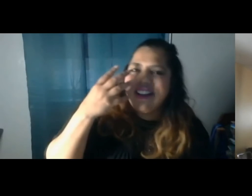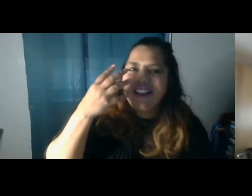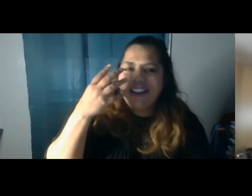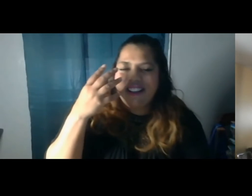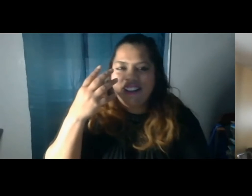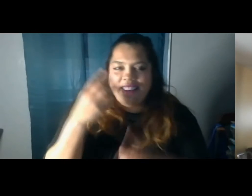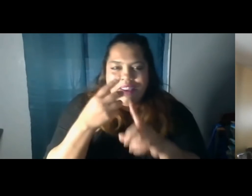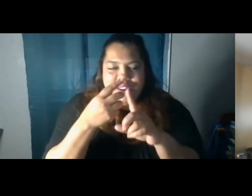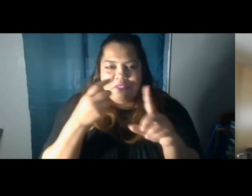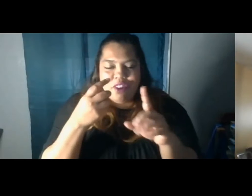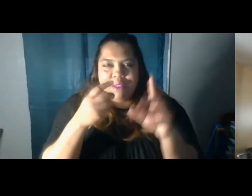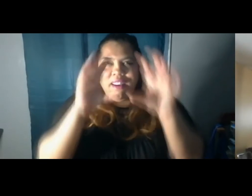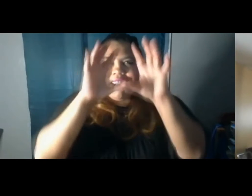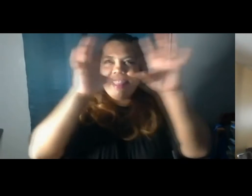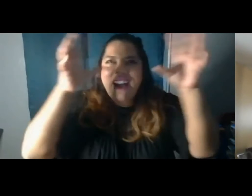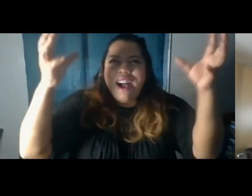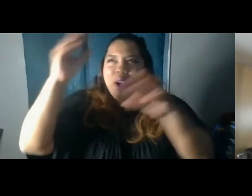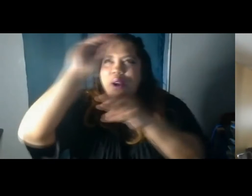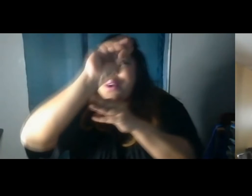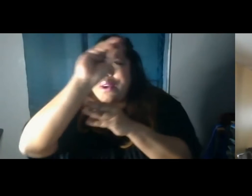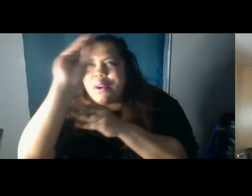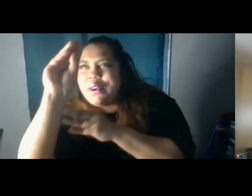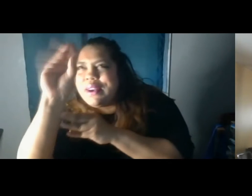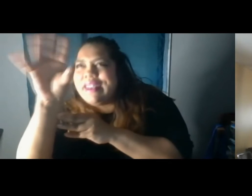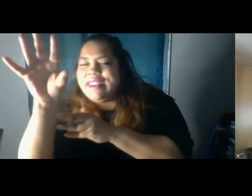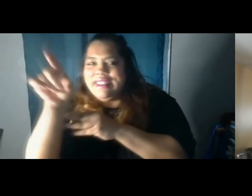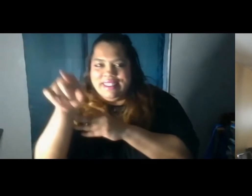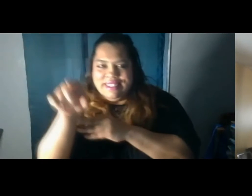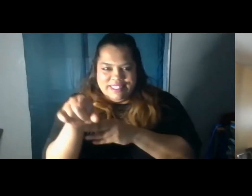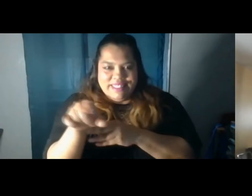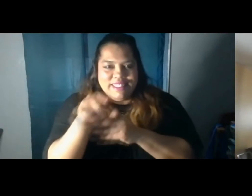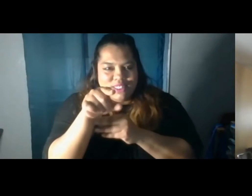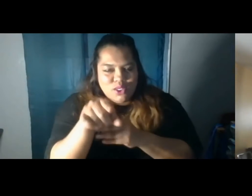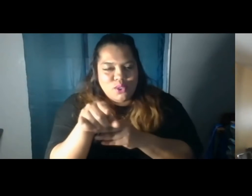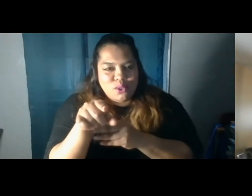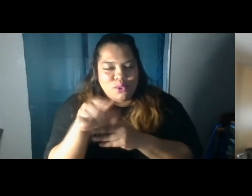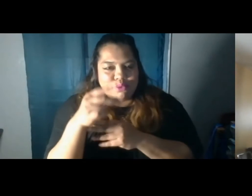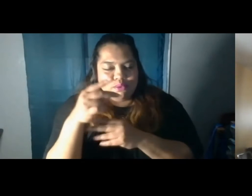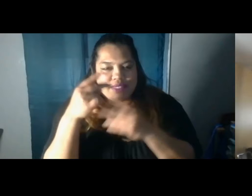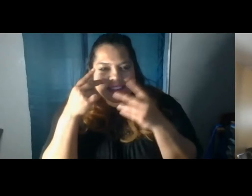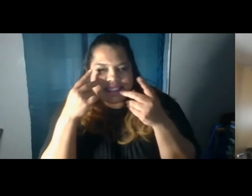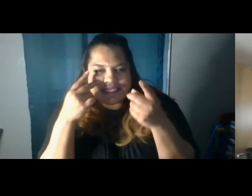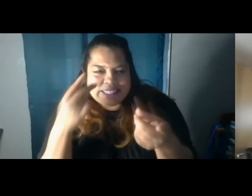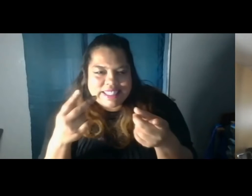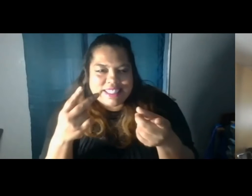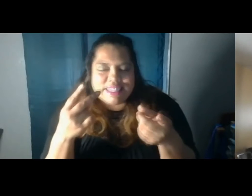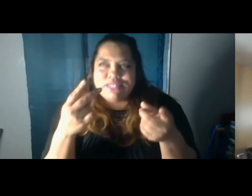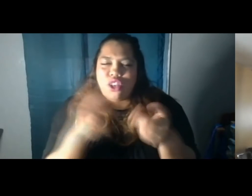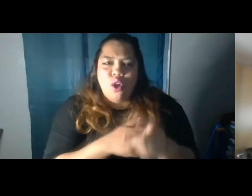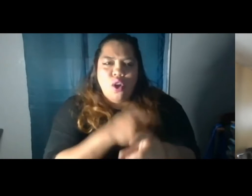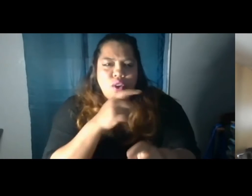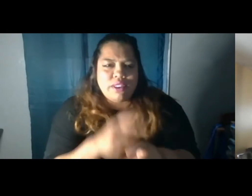from behind a cloud you have been carrying too long, veiling your eyes and